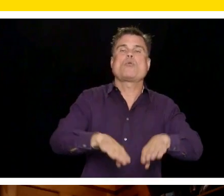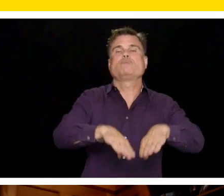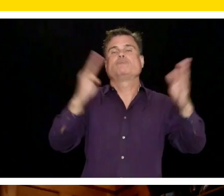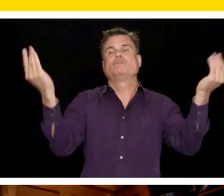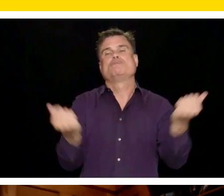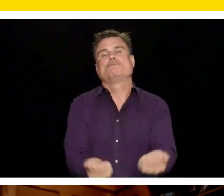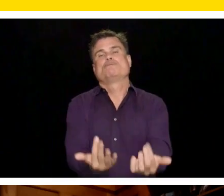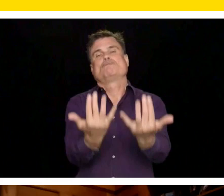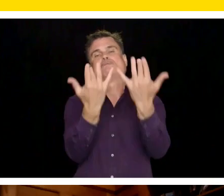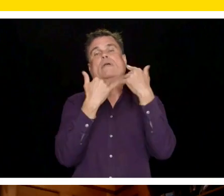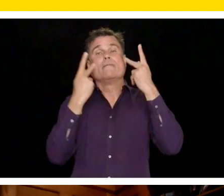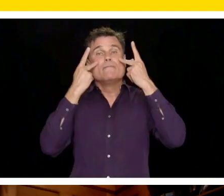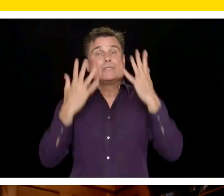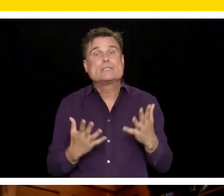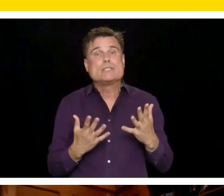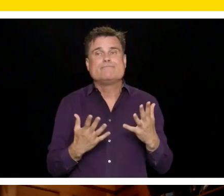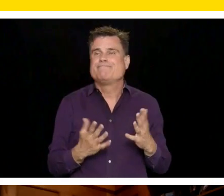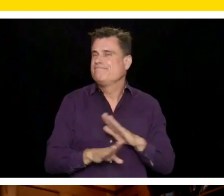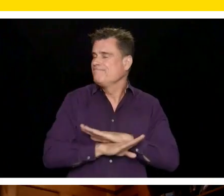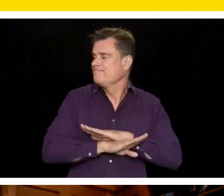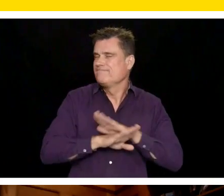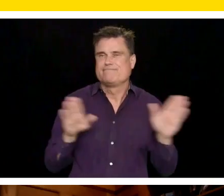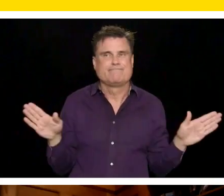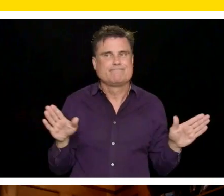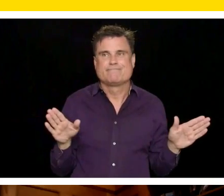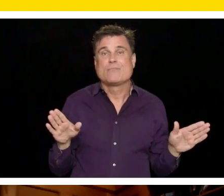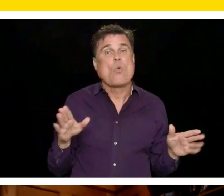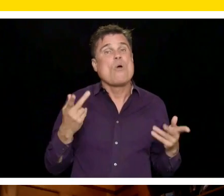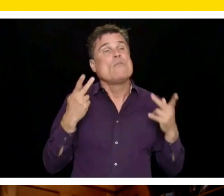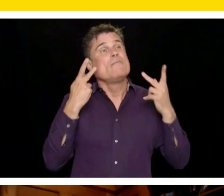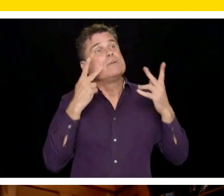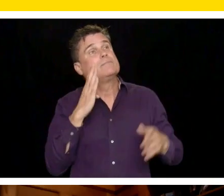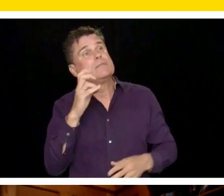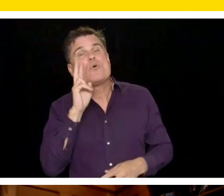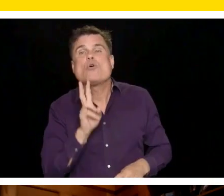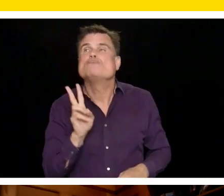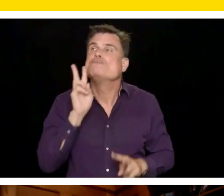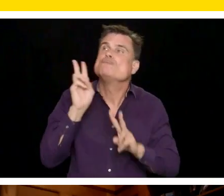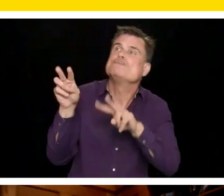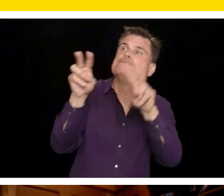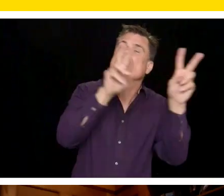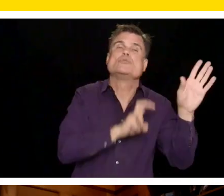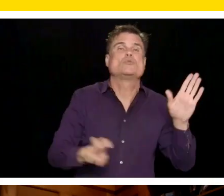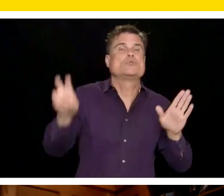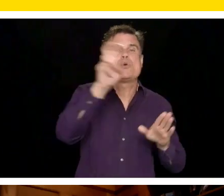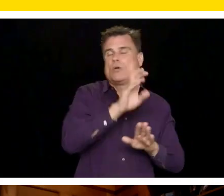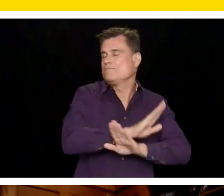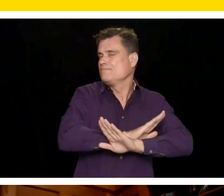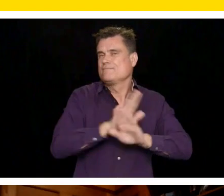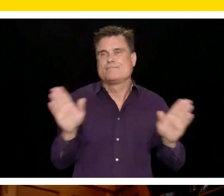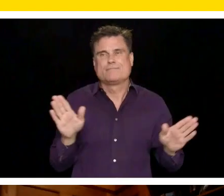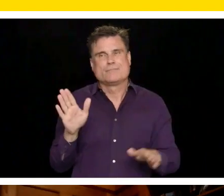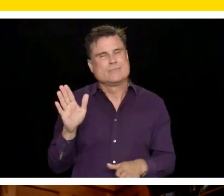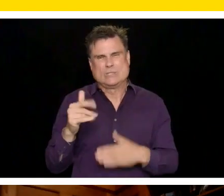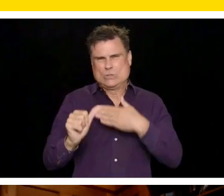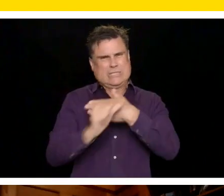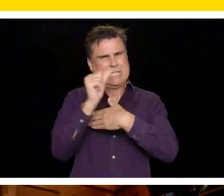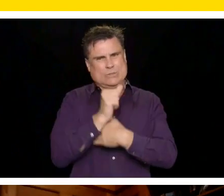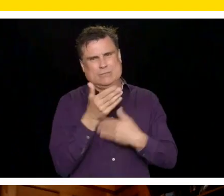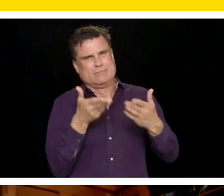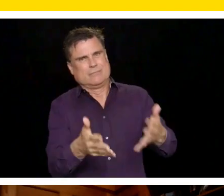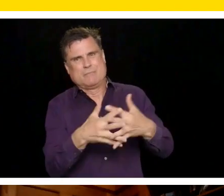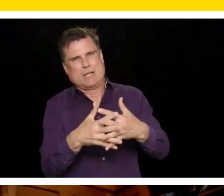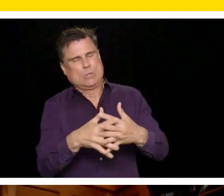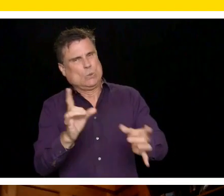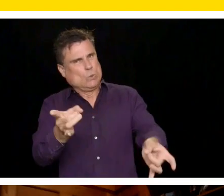we just need to reduce our risk. And we have done that, and we need to continue to do that so we don't